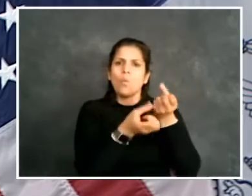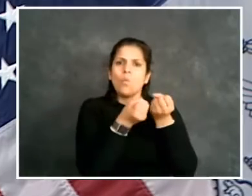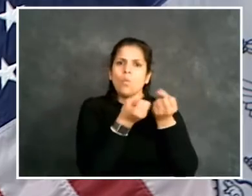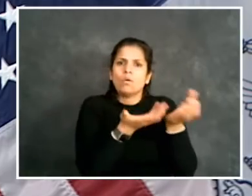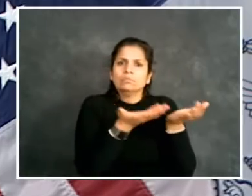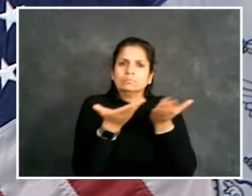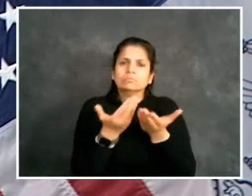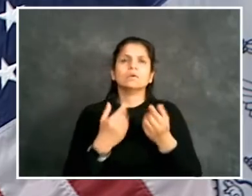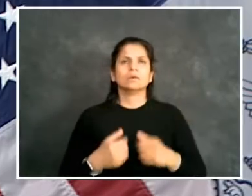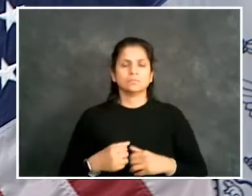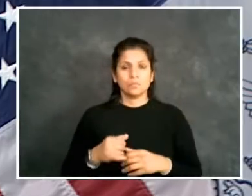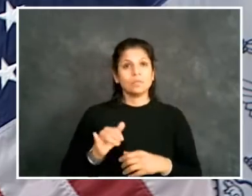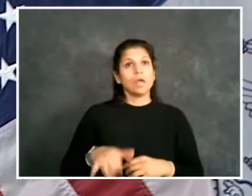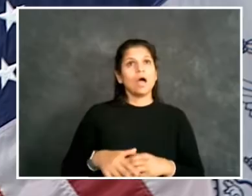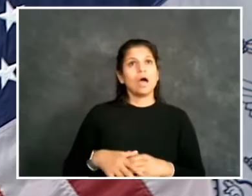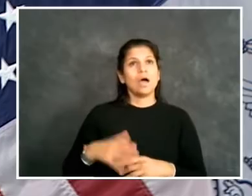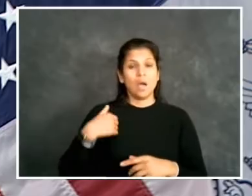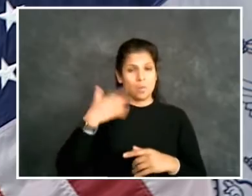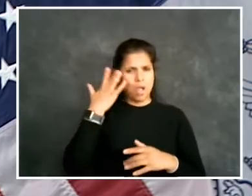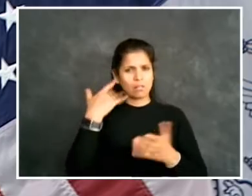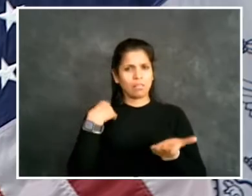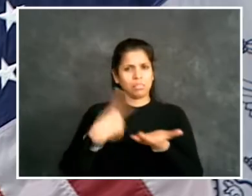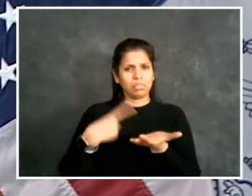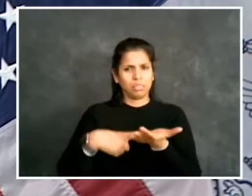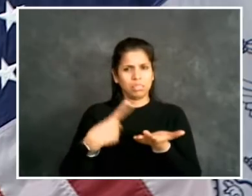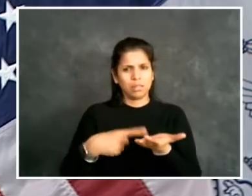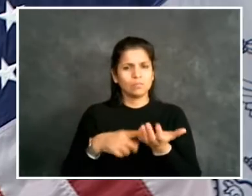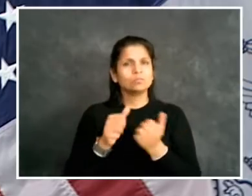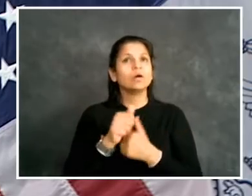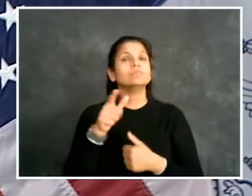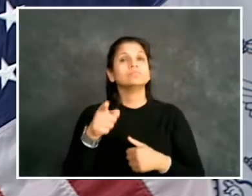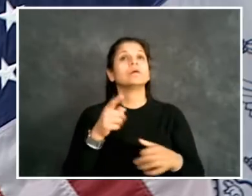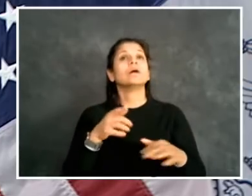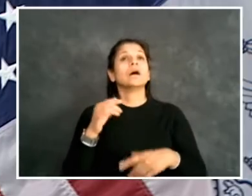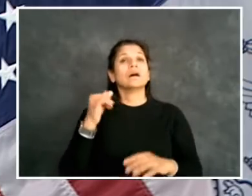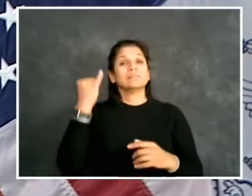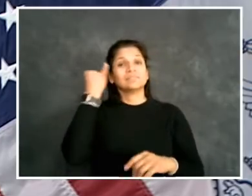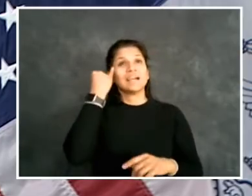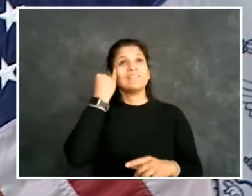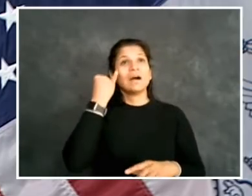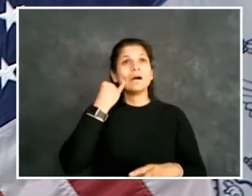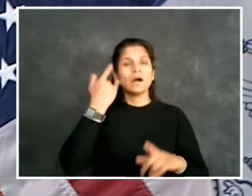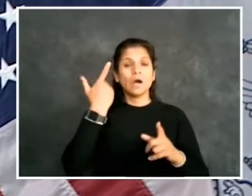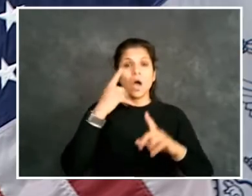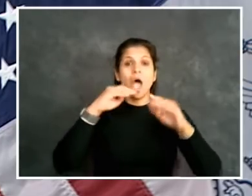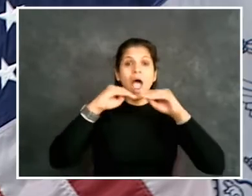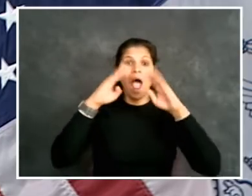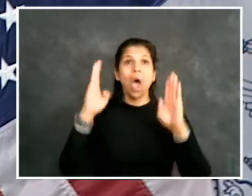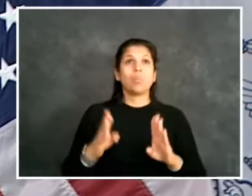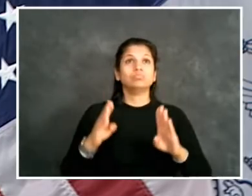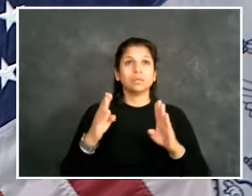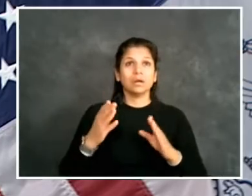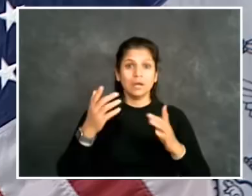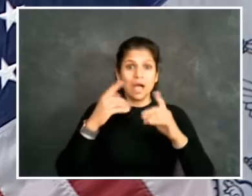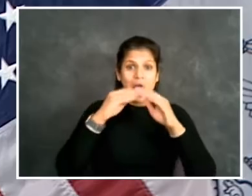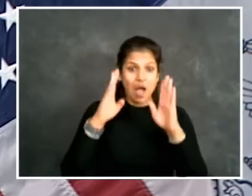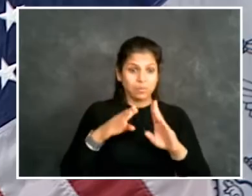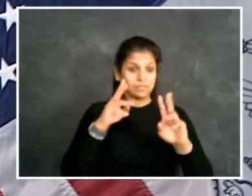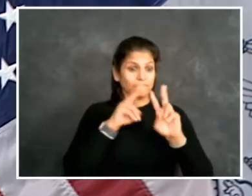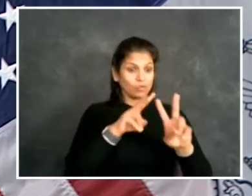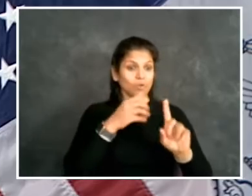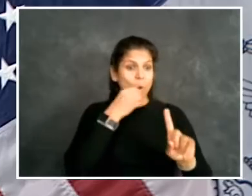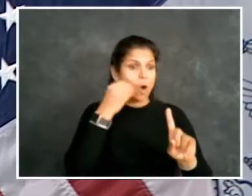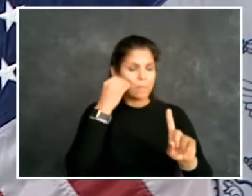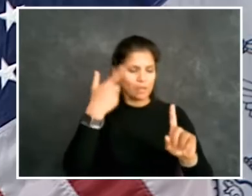had contact with the city or didn't know how to turn to the state folks they deal with or whatever, anyone in just a